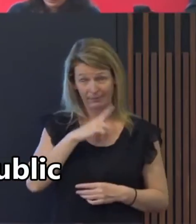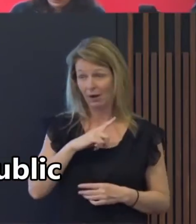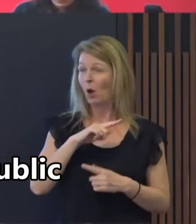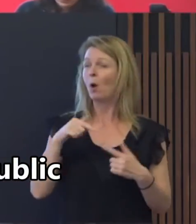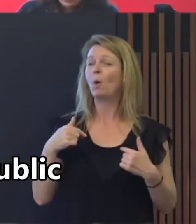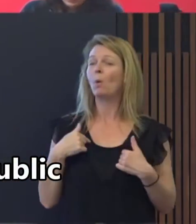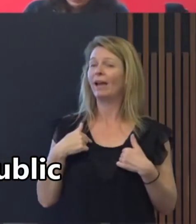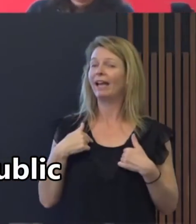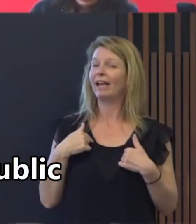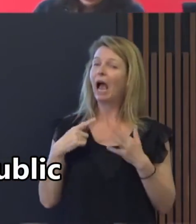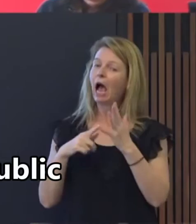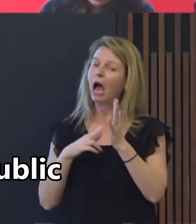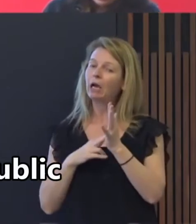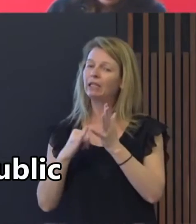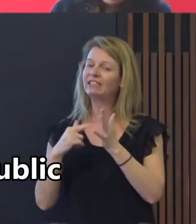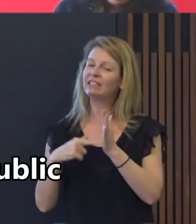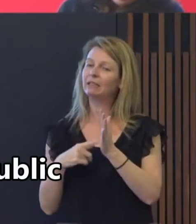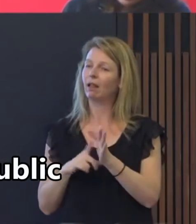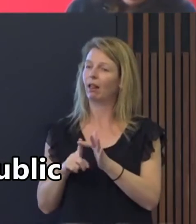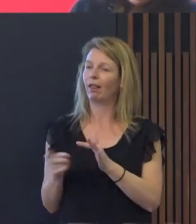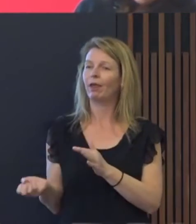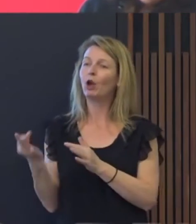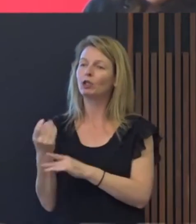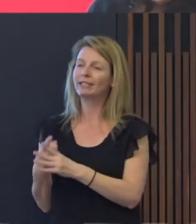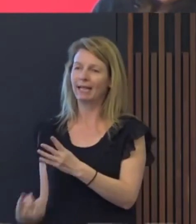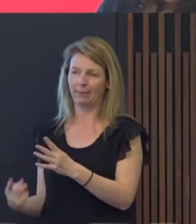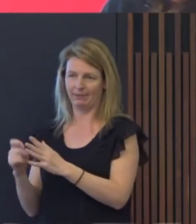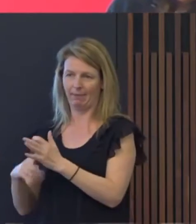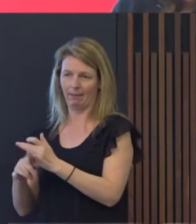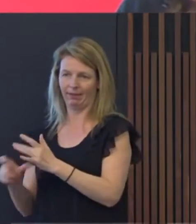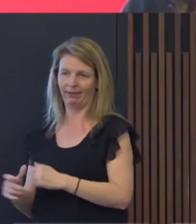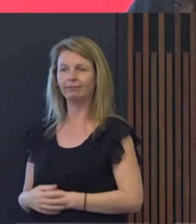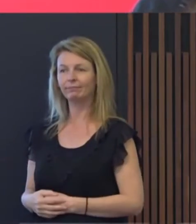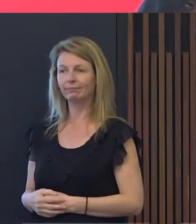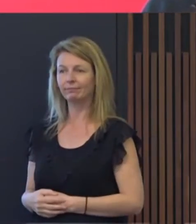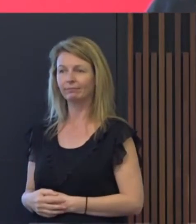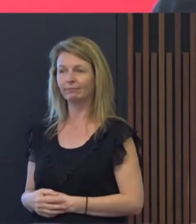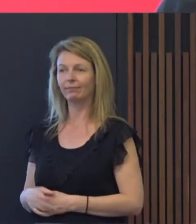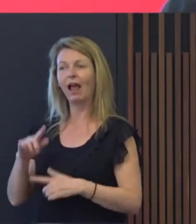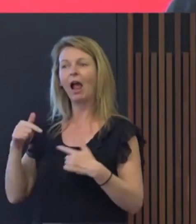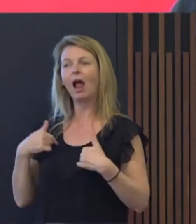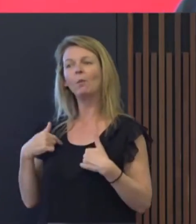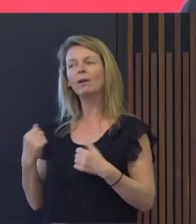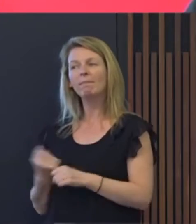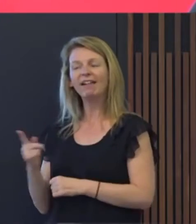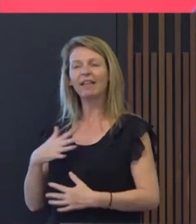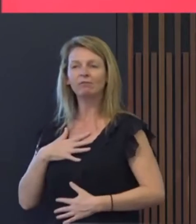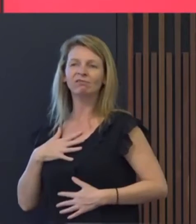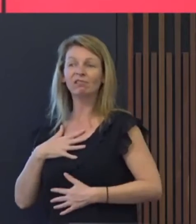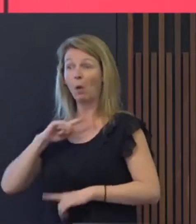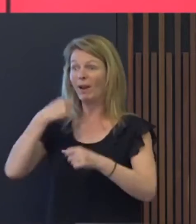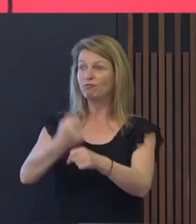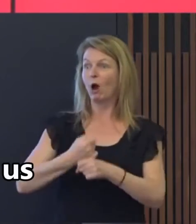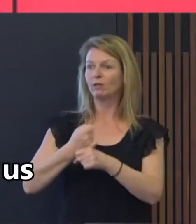unsettle the non-disabled public when we gather, and we unsettle them when we